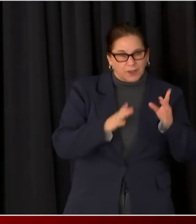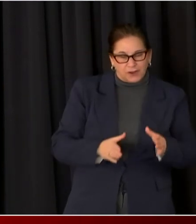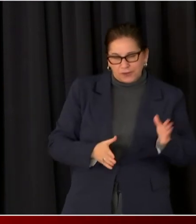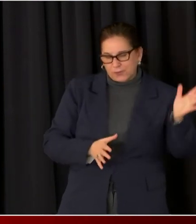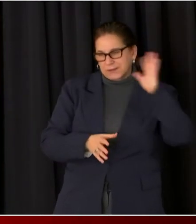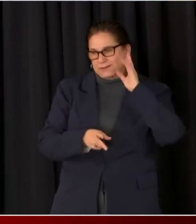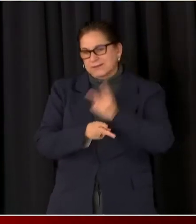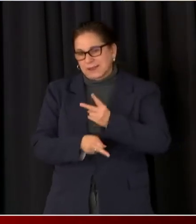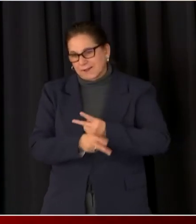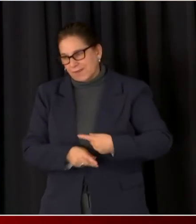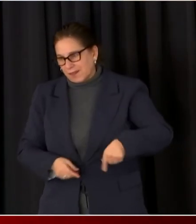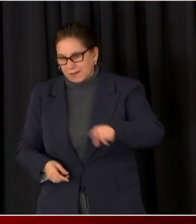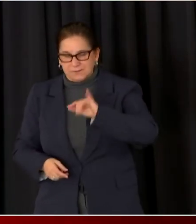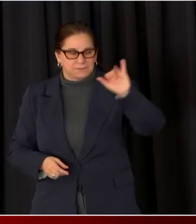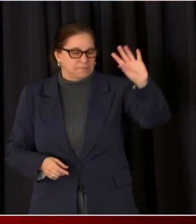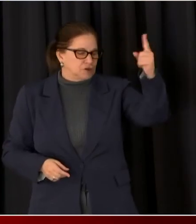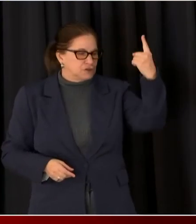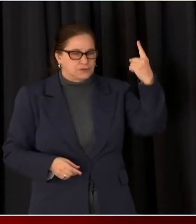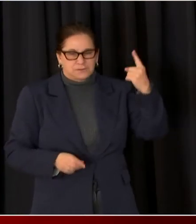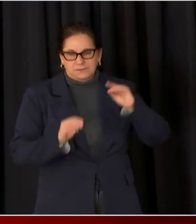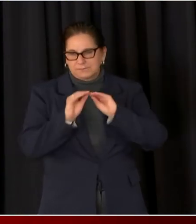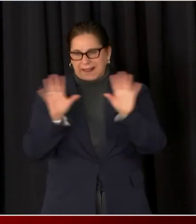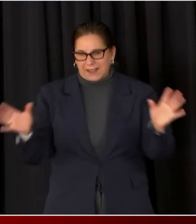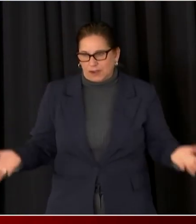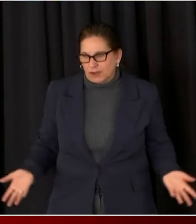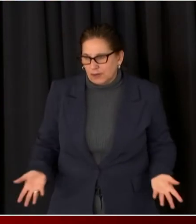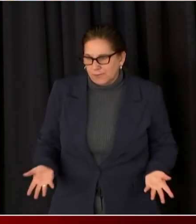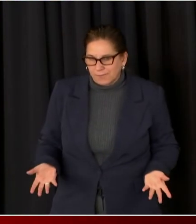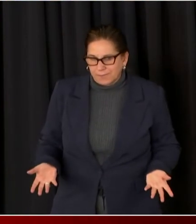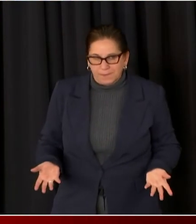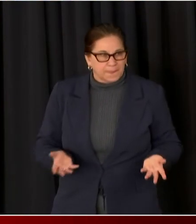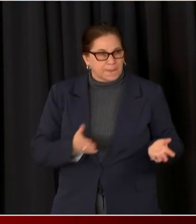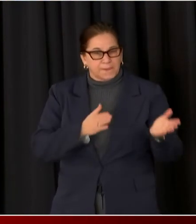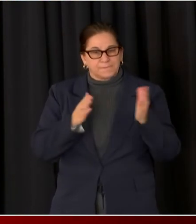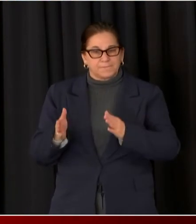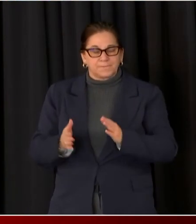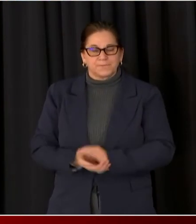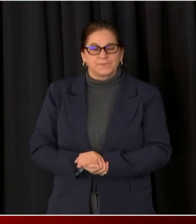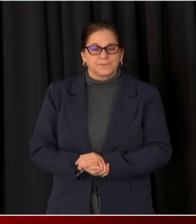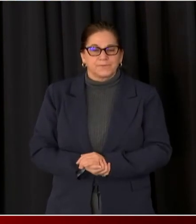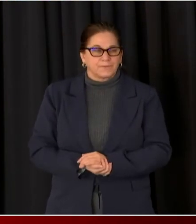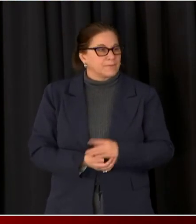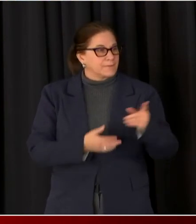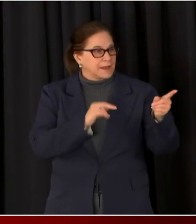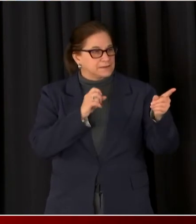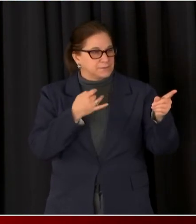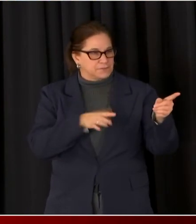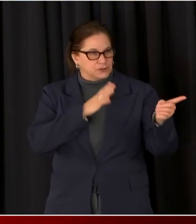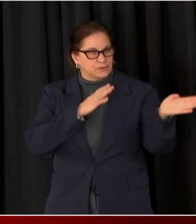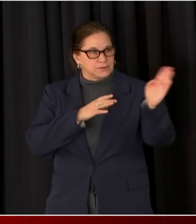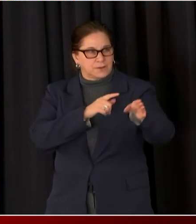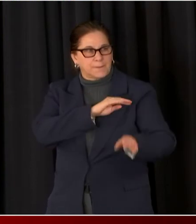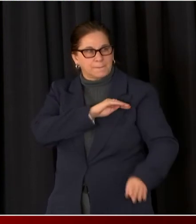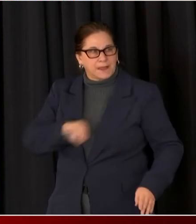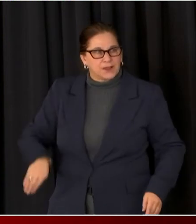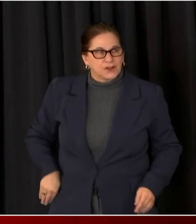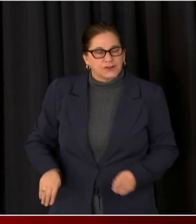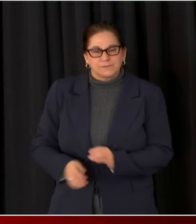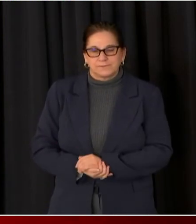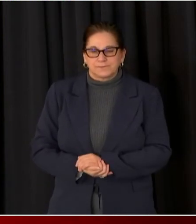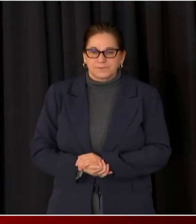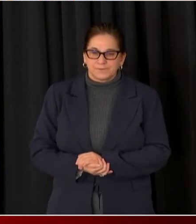Thank you, Dr. Nesbitt. So we wanted to make sure we put a lot of information out on the table to let